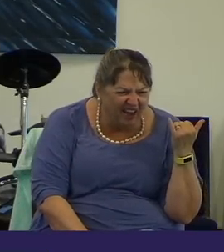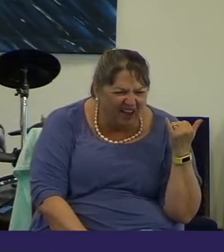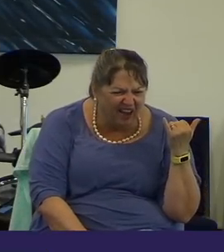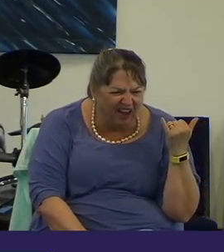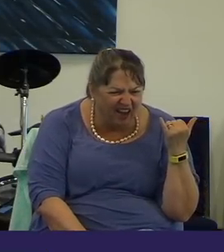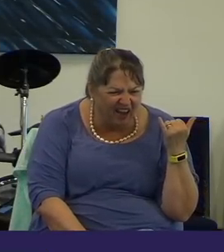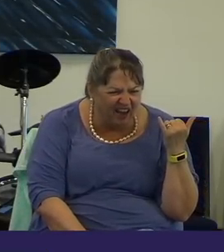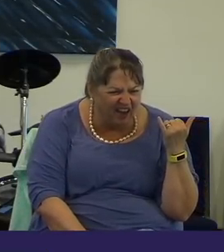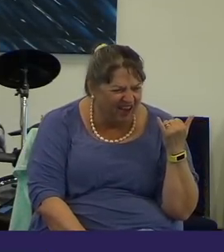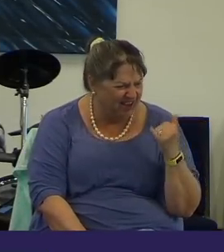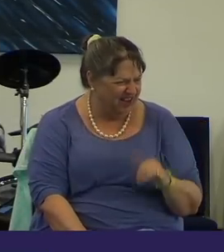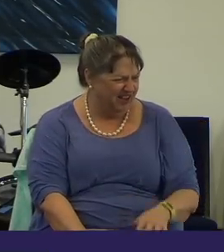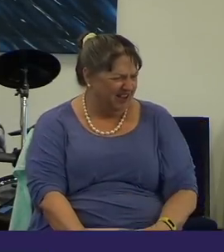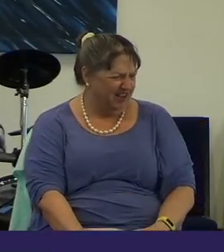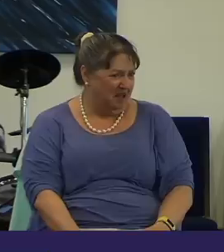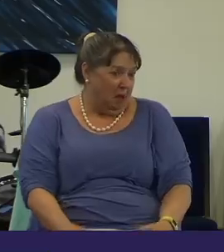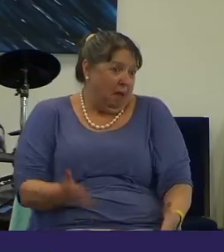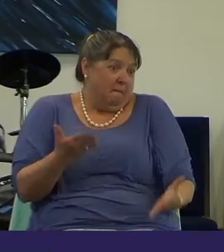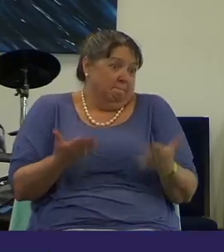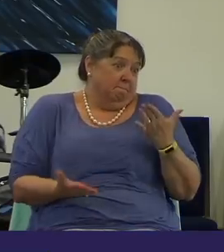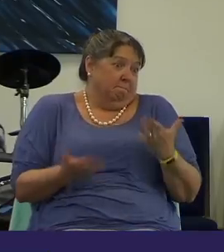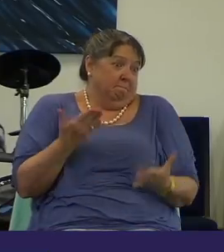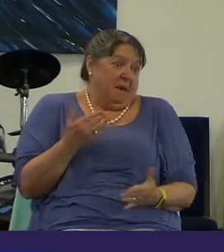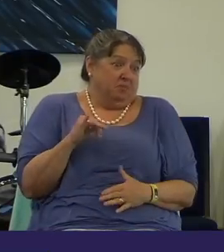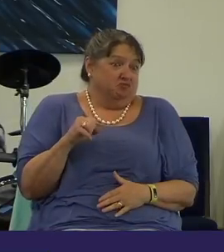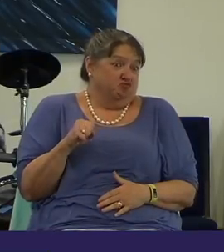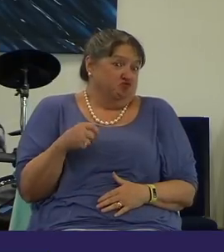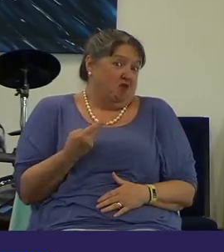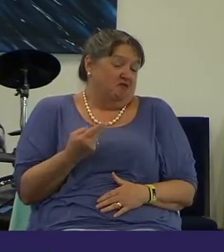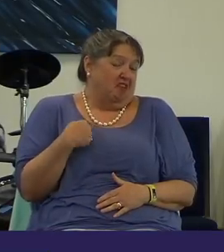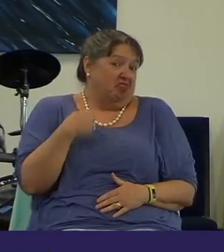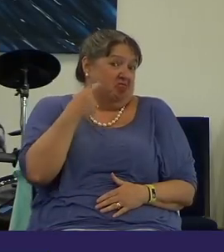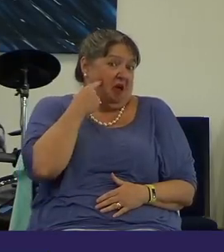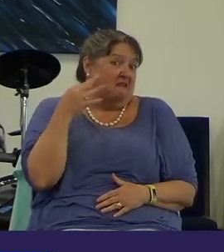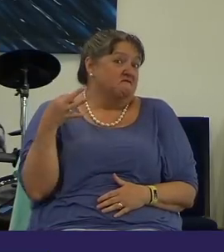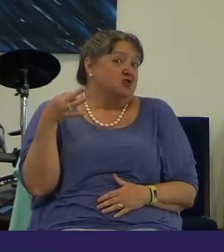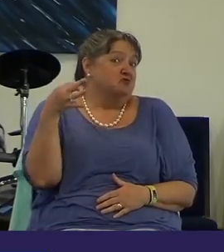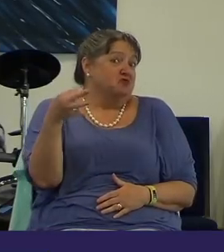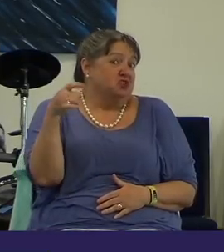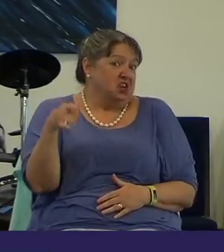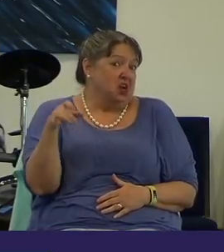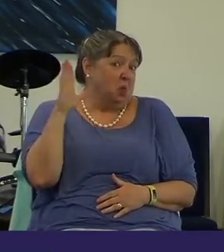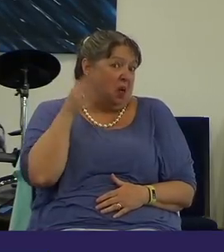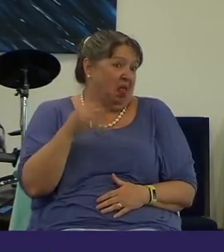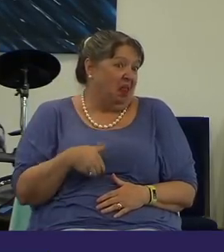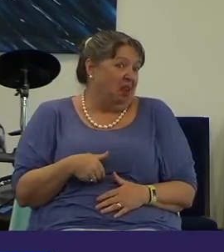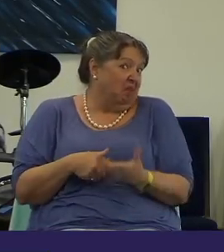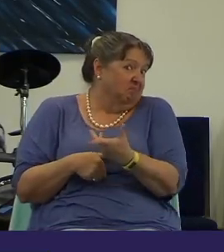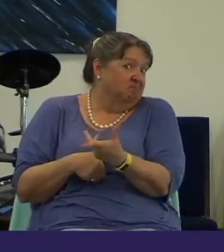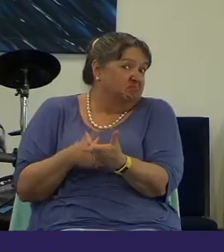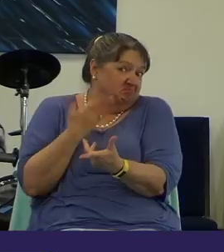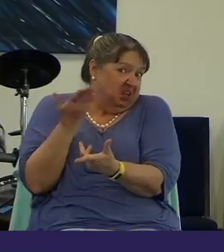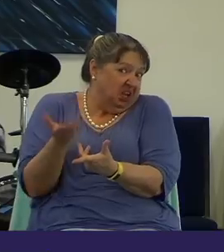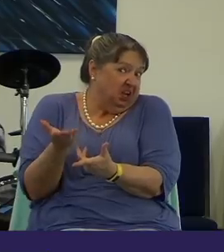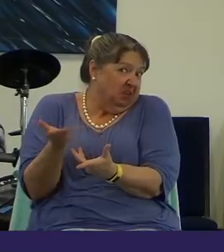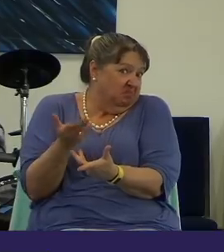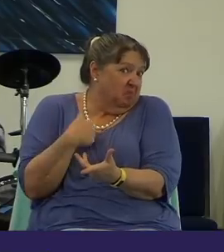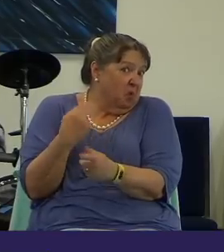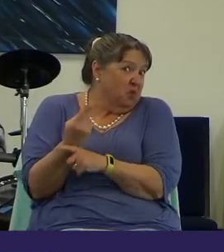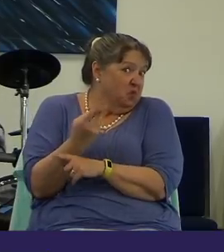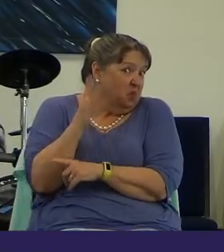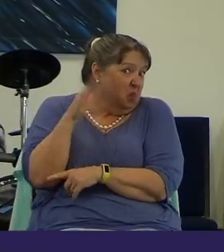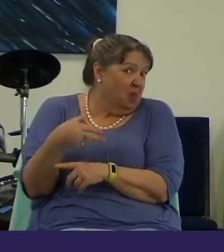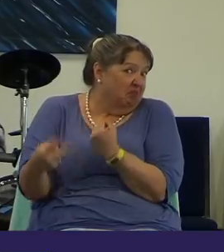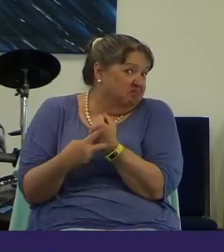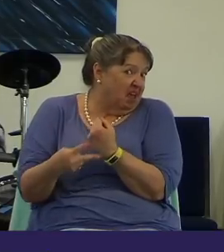Maybe he had a prophetic word, right? Or maybe it was impressed upon his spirit. God does that. It was impressed upon him that he would